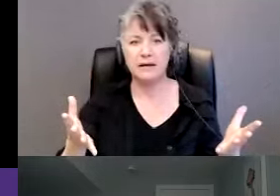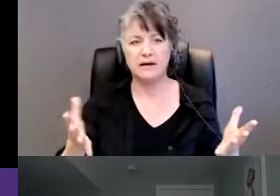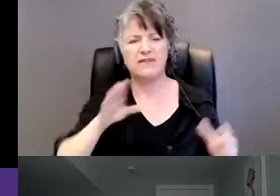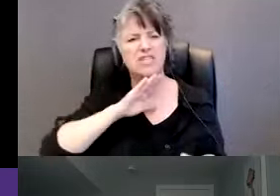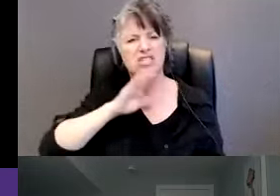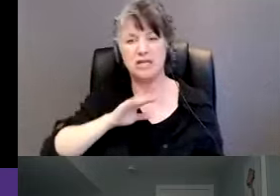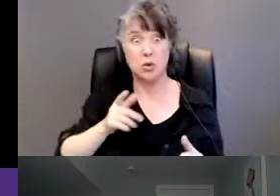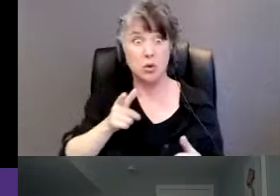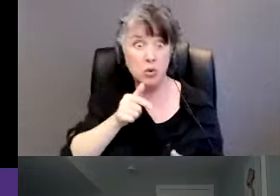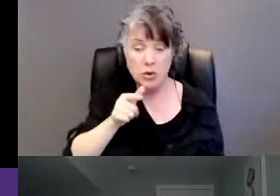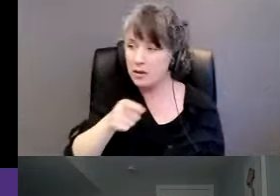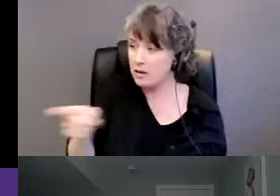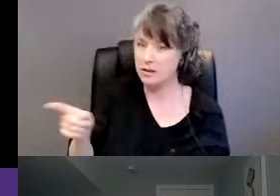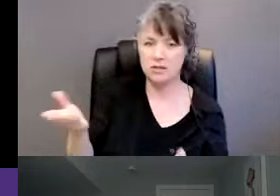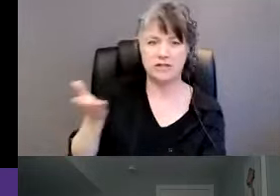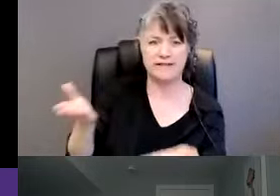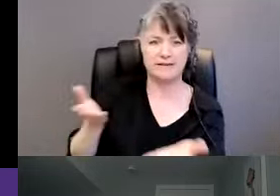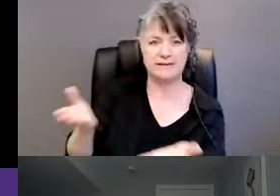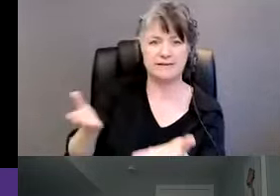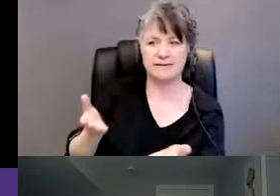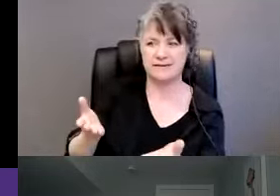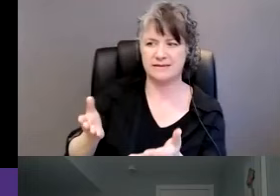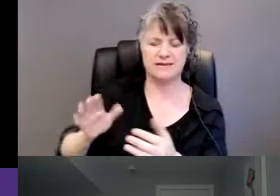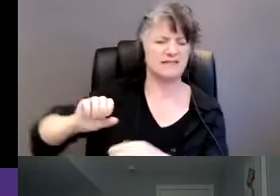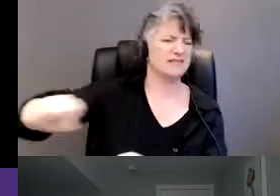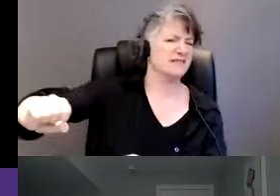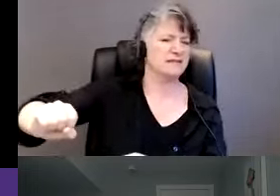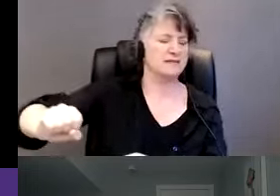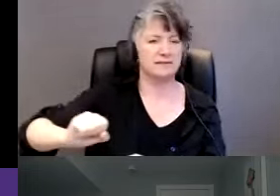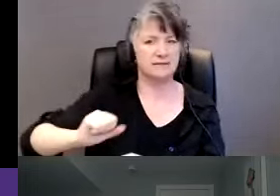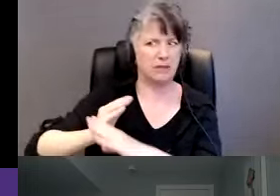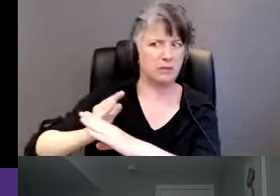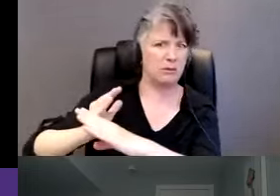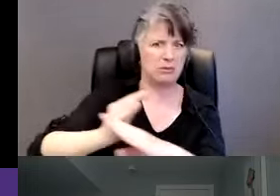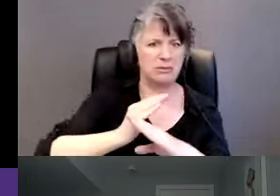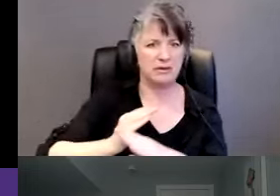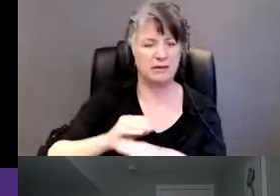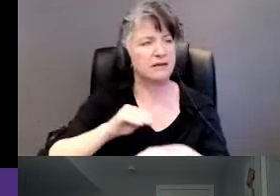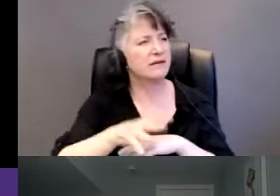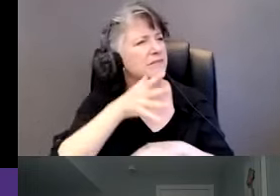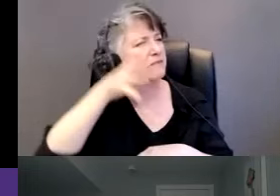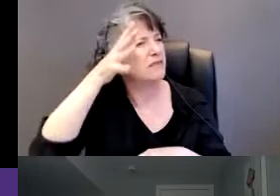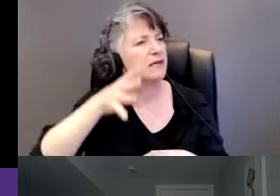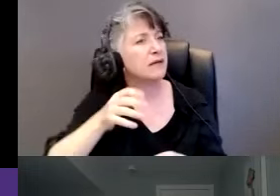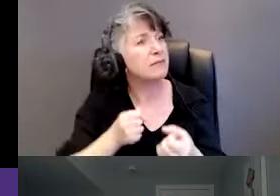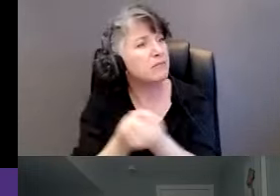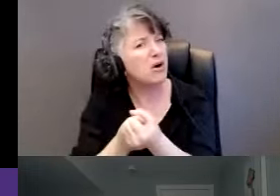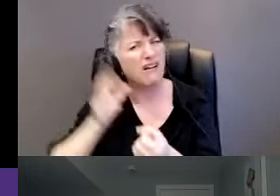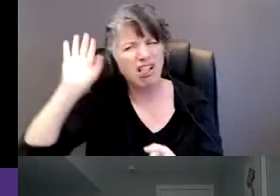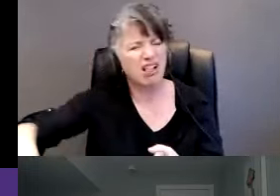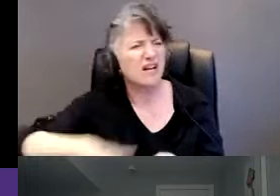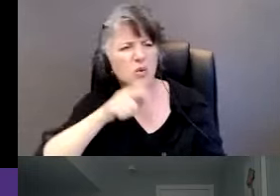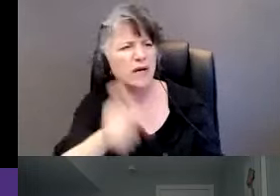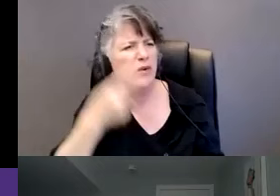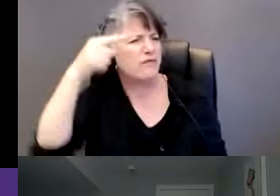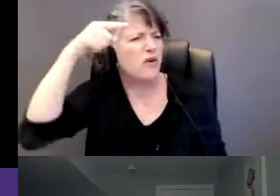providers' involvement and has been creating roadblocks as a result, such as influencing his parents to decline supports. Adult